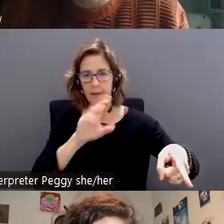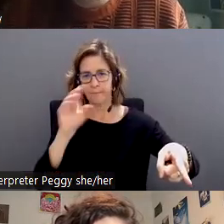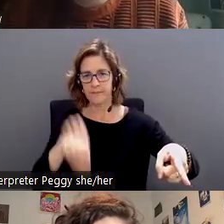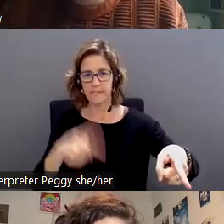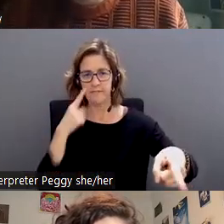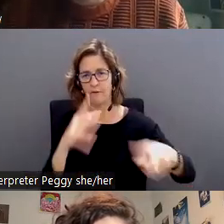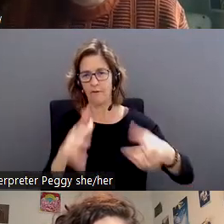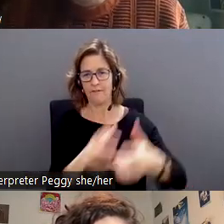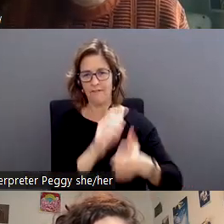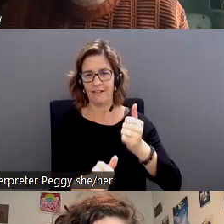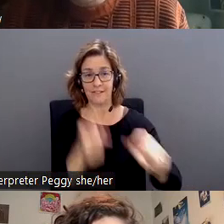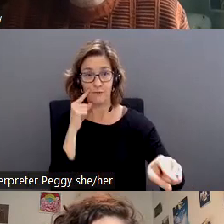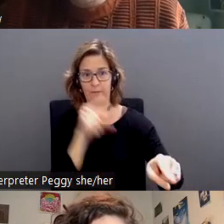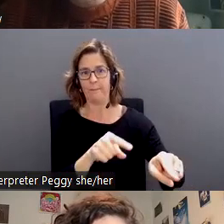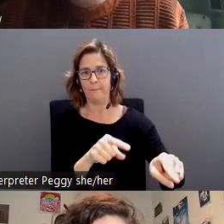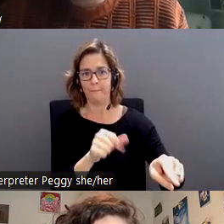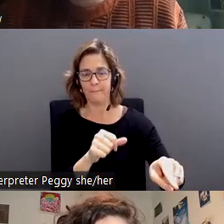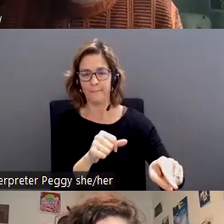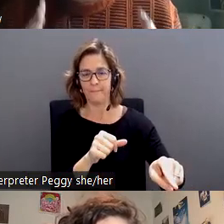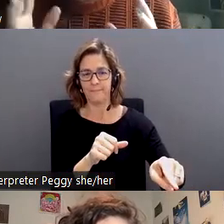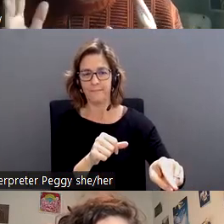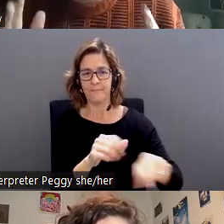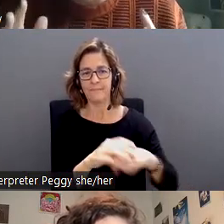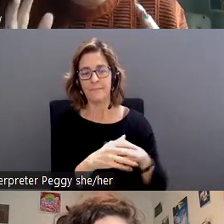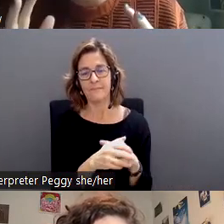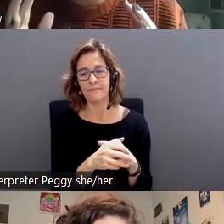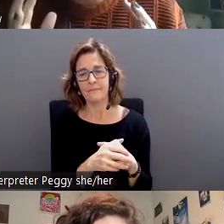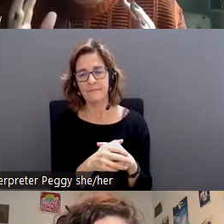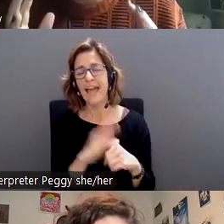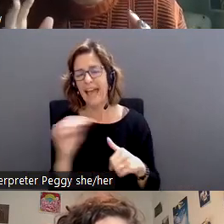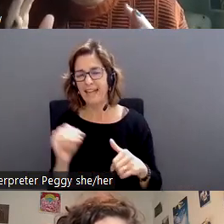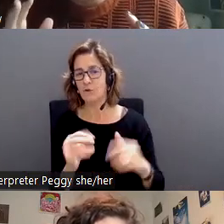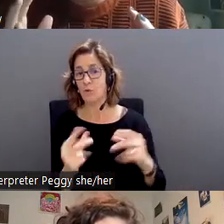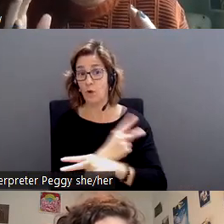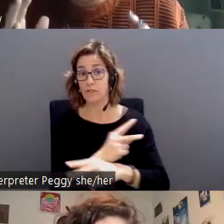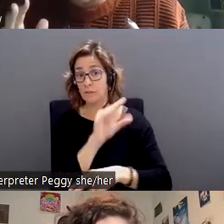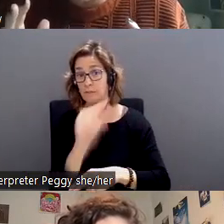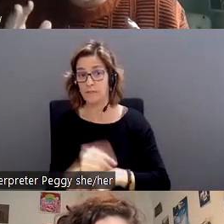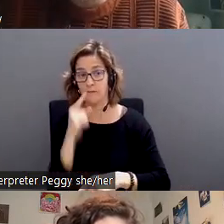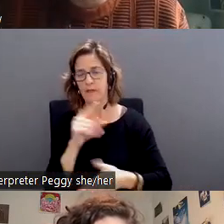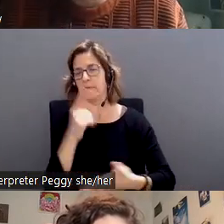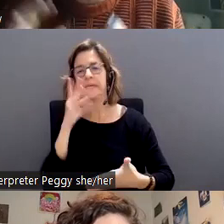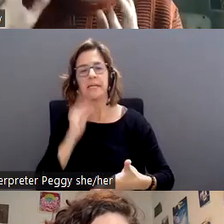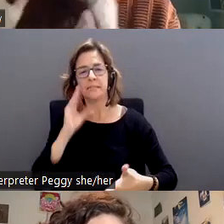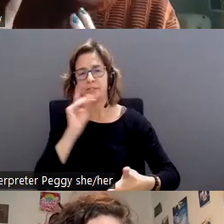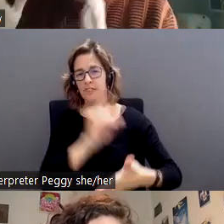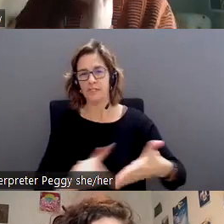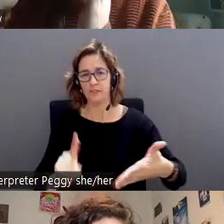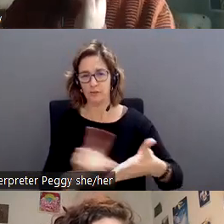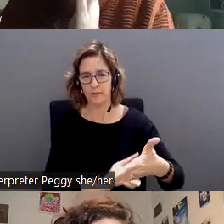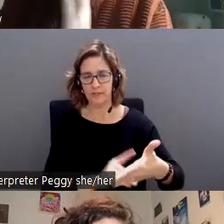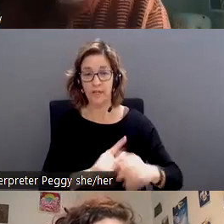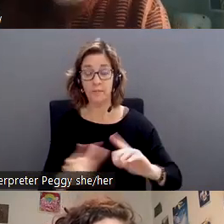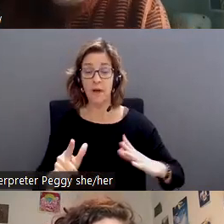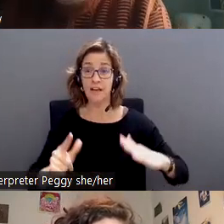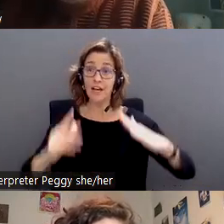That's a fact. But even more basically, the way that so many shelters are structured in terms of how they